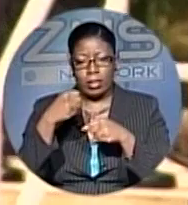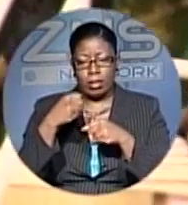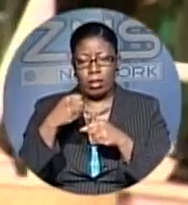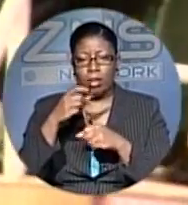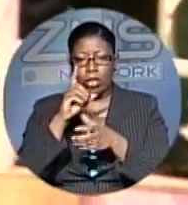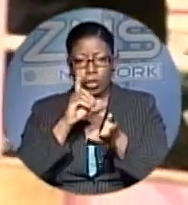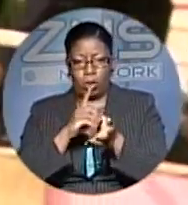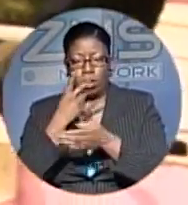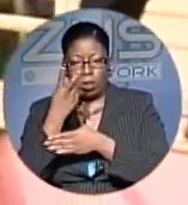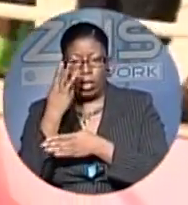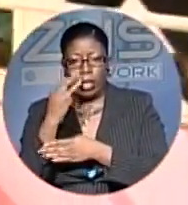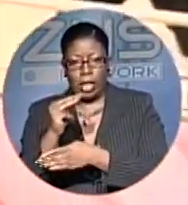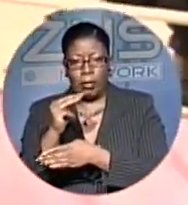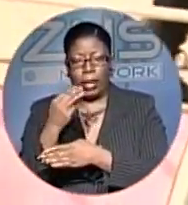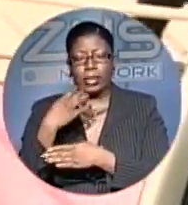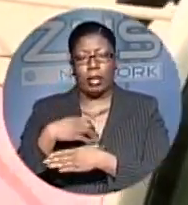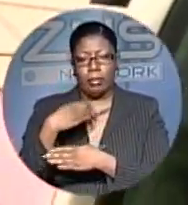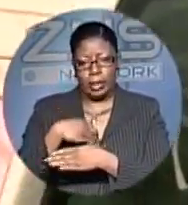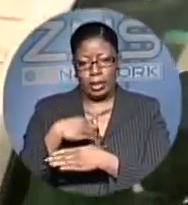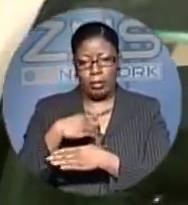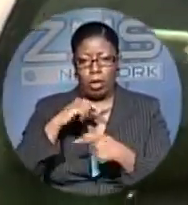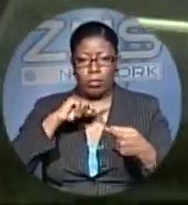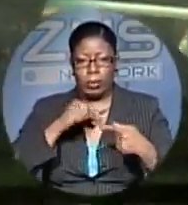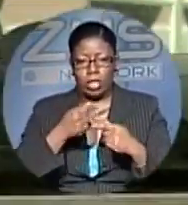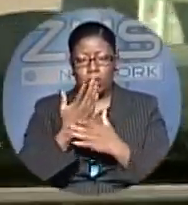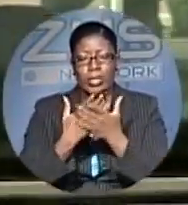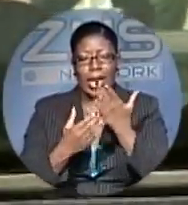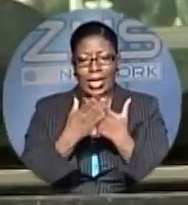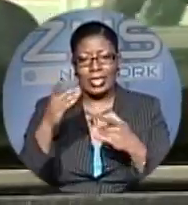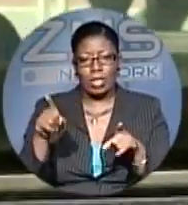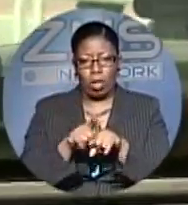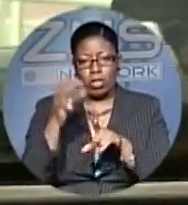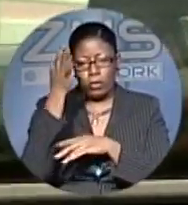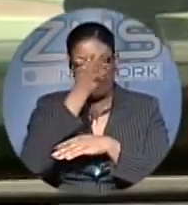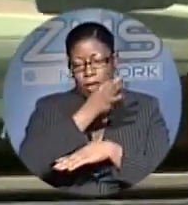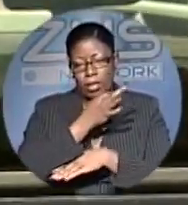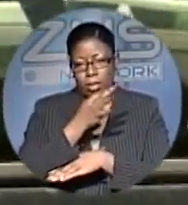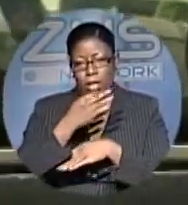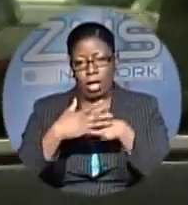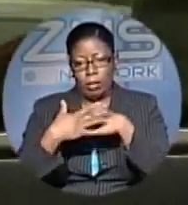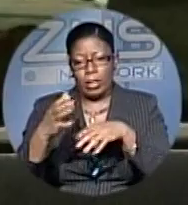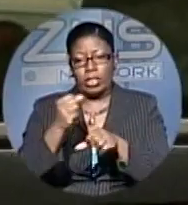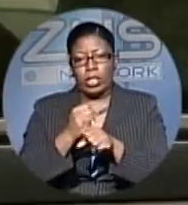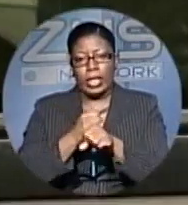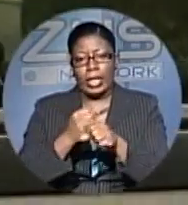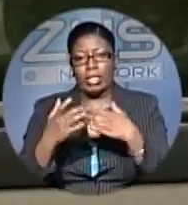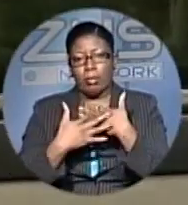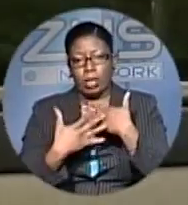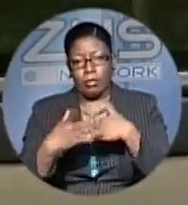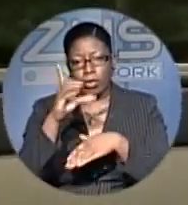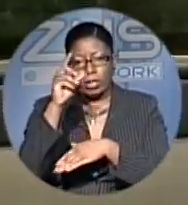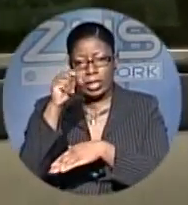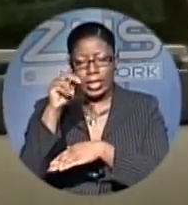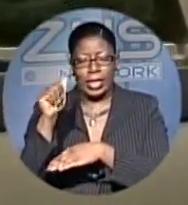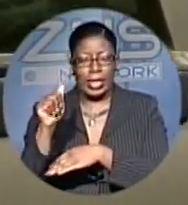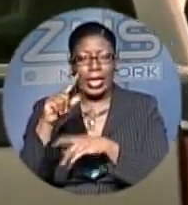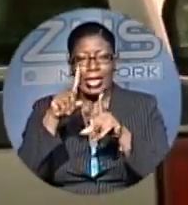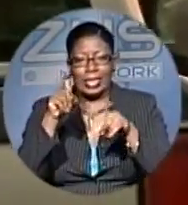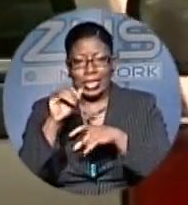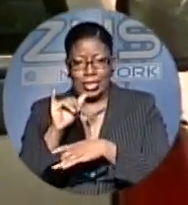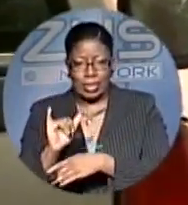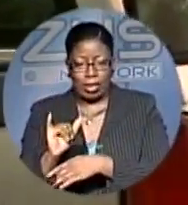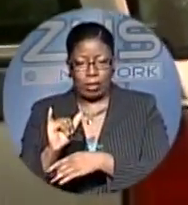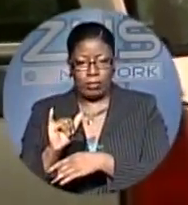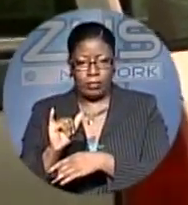and complained of pains to his hands and face, and doctors had taken his blood for DNA testing. Deputy Chief Magistrate